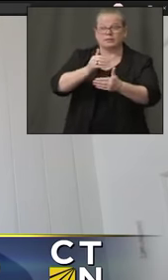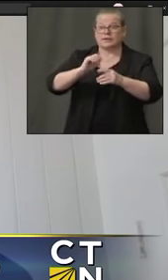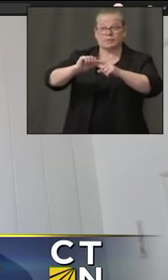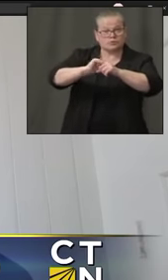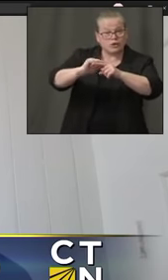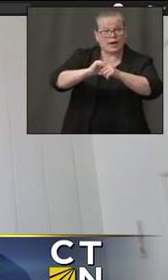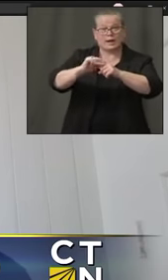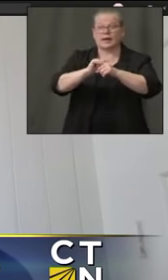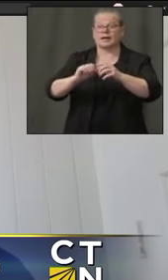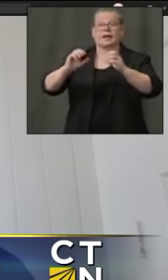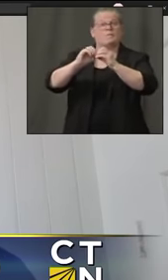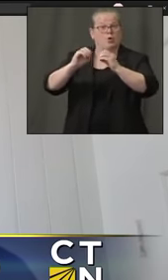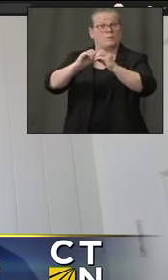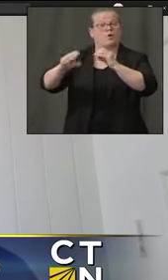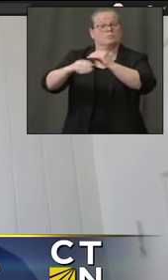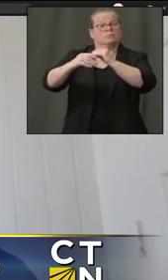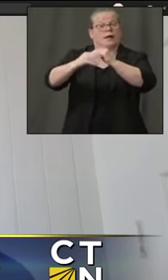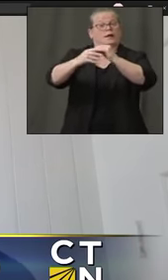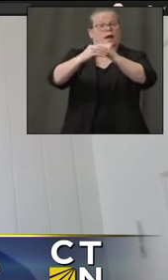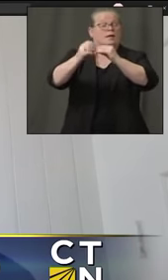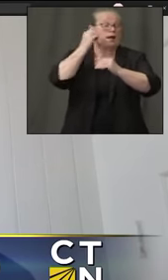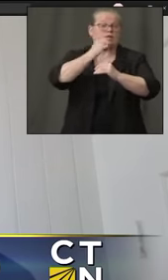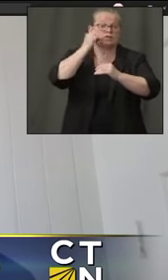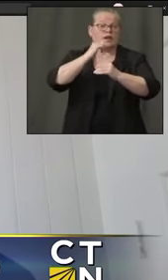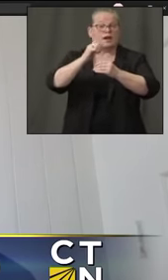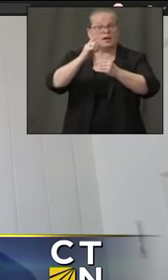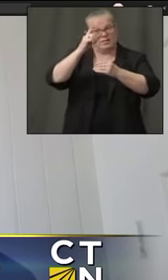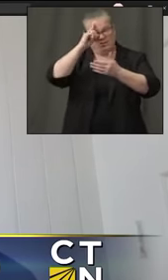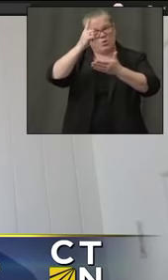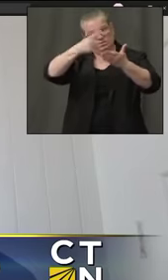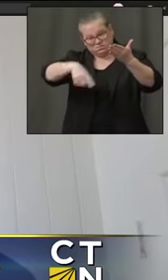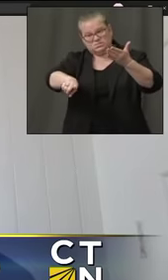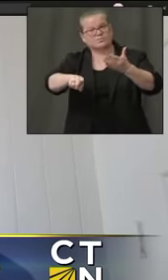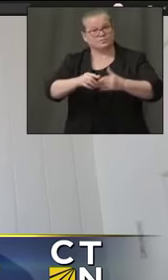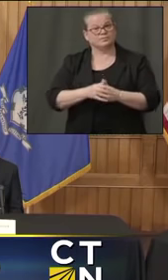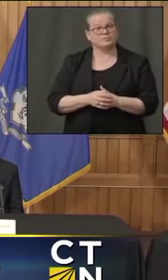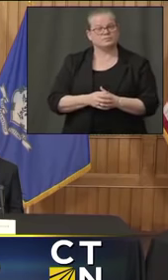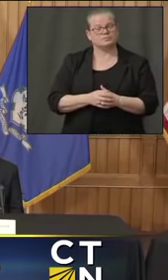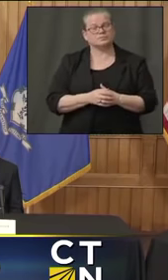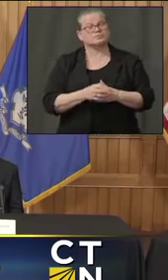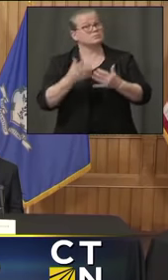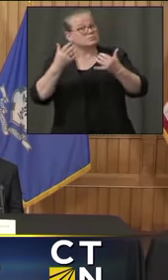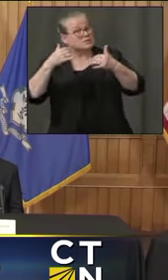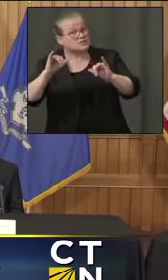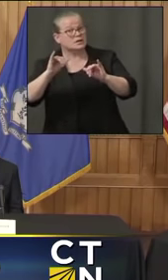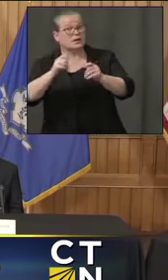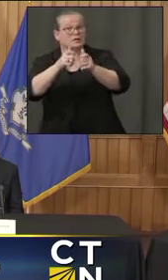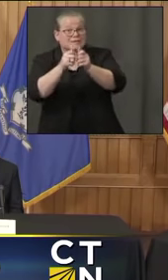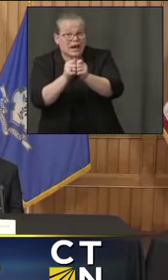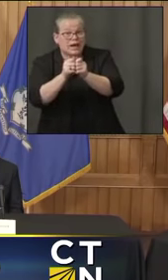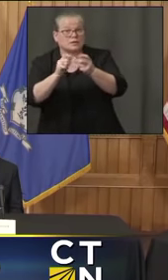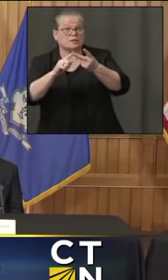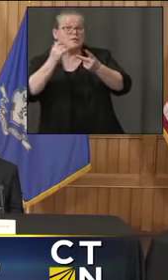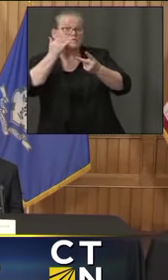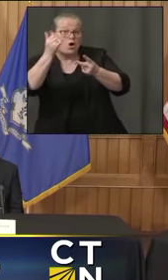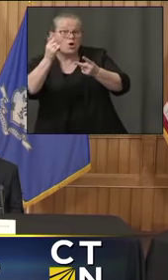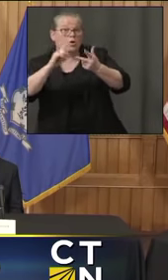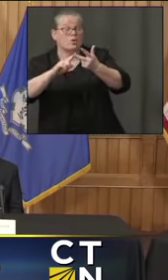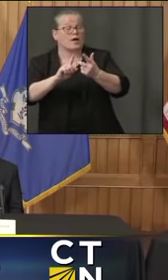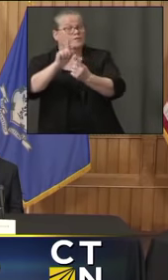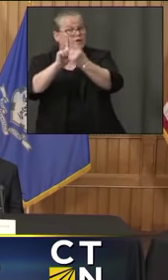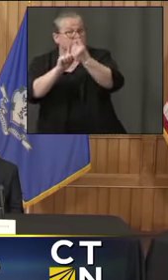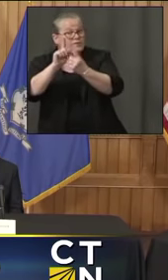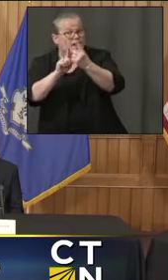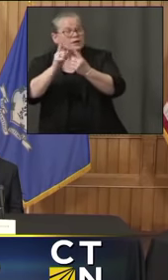every day for the next week. And they're still doing texting, phoning, and possible face-to-face,